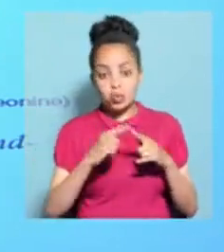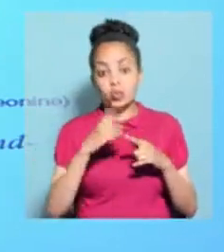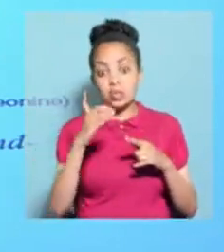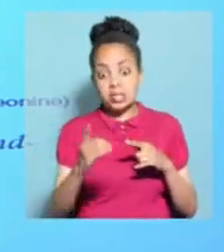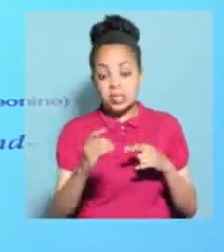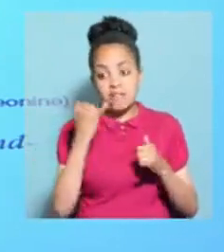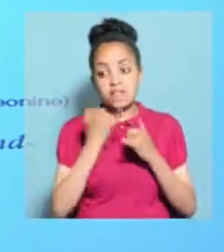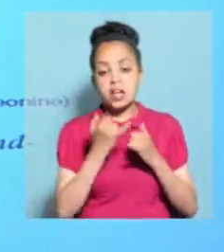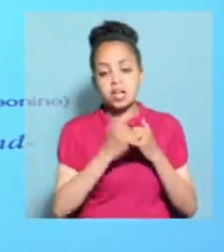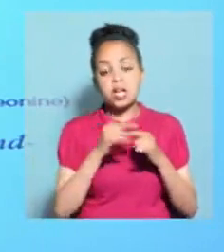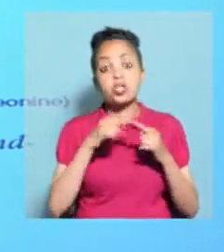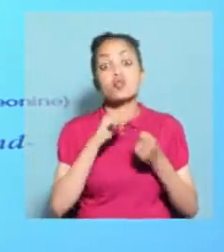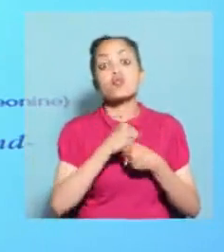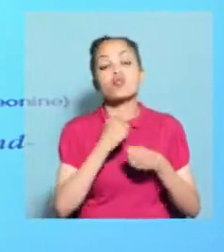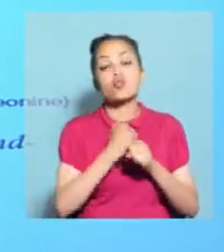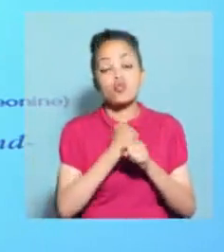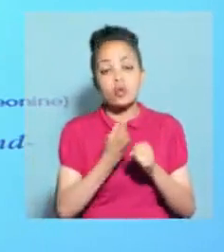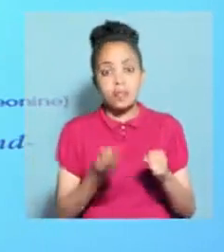D, finally to form this one.